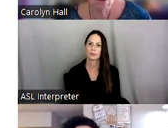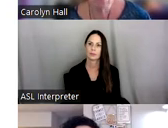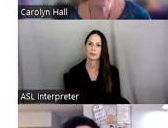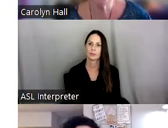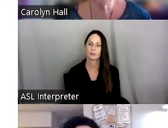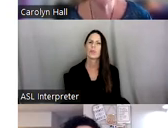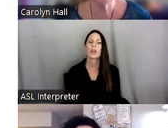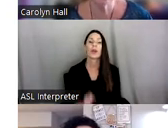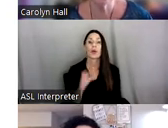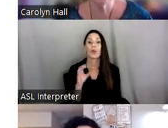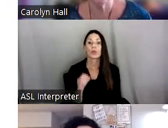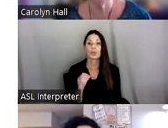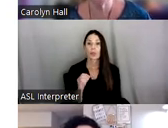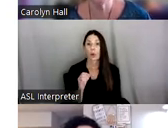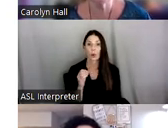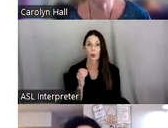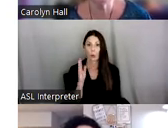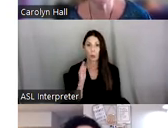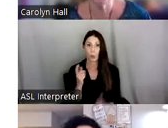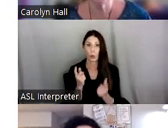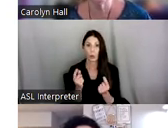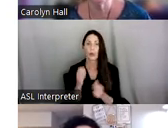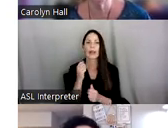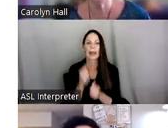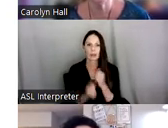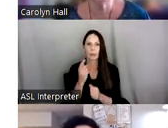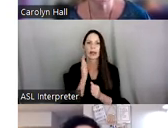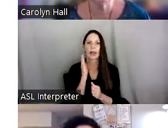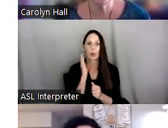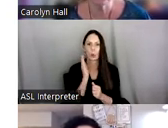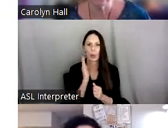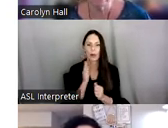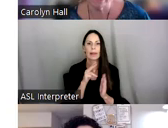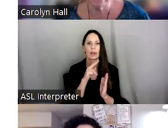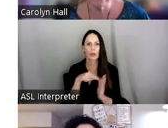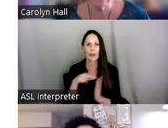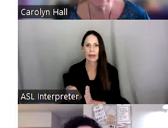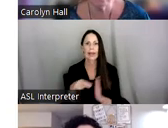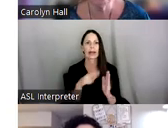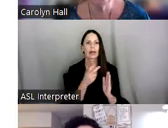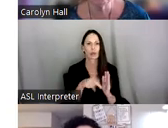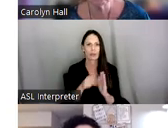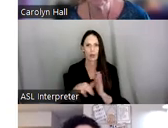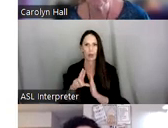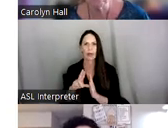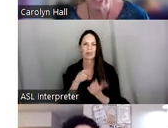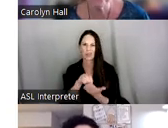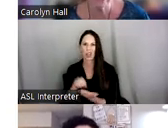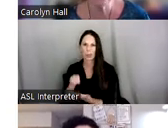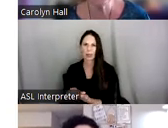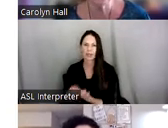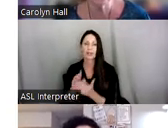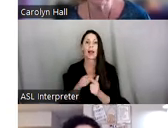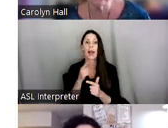So what we're going to be doing is everybody's going to be reading and reviewing documents. And